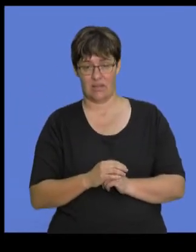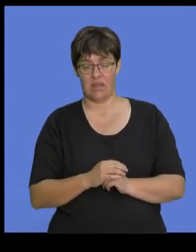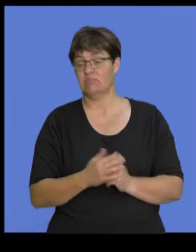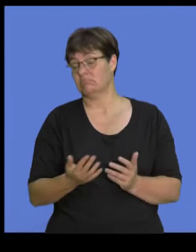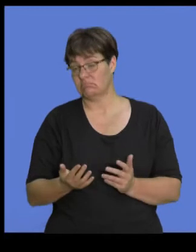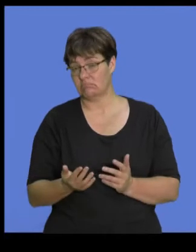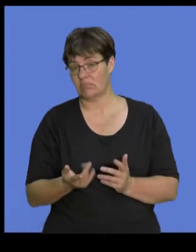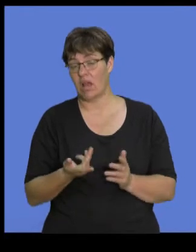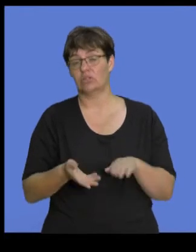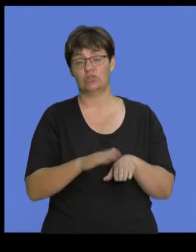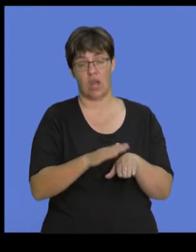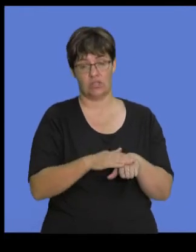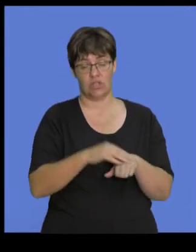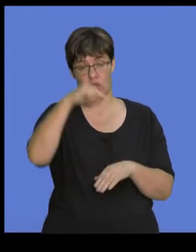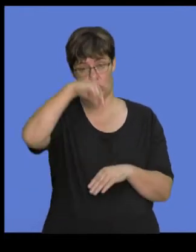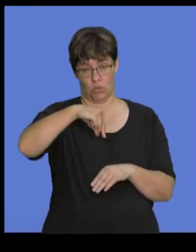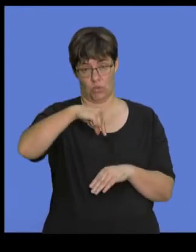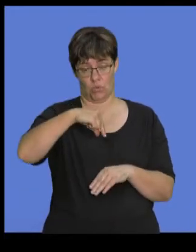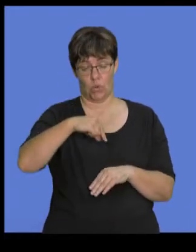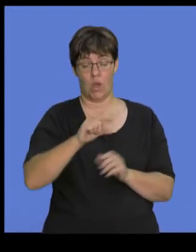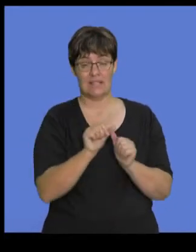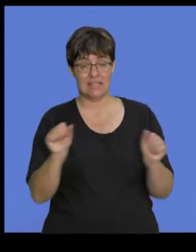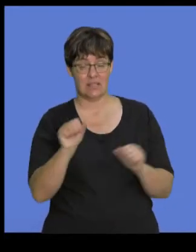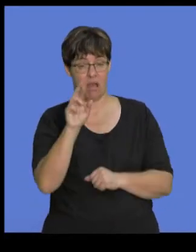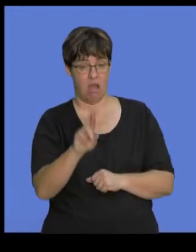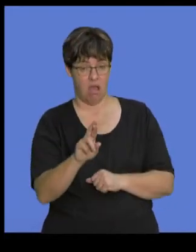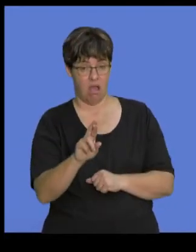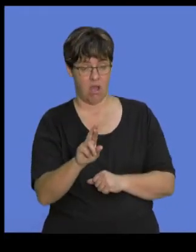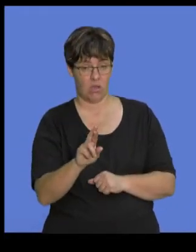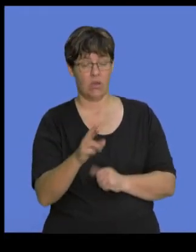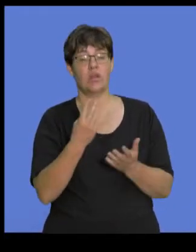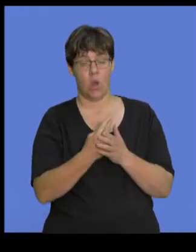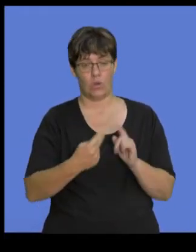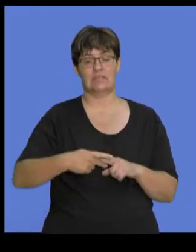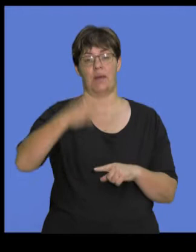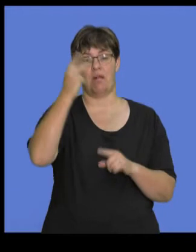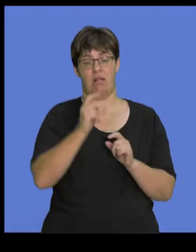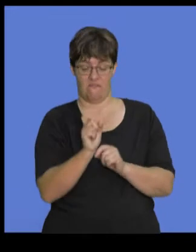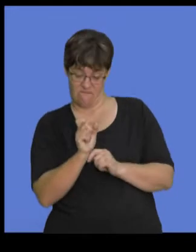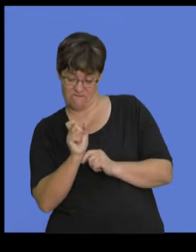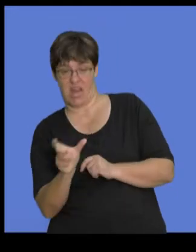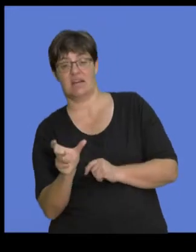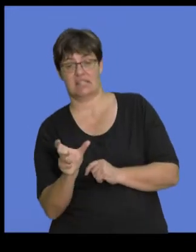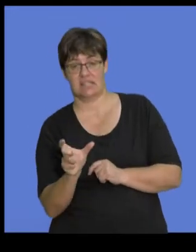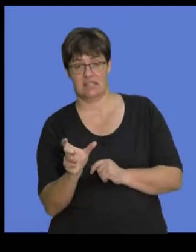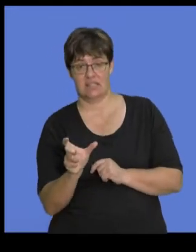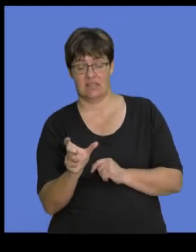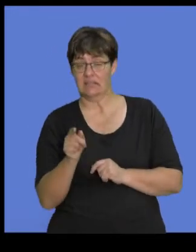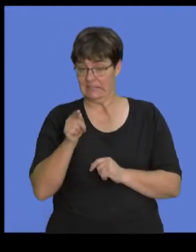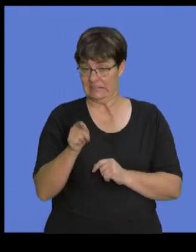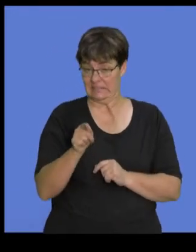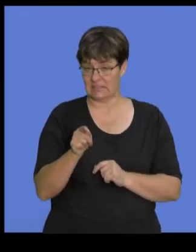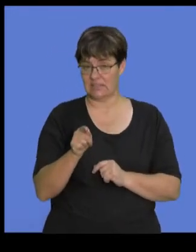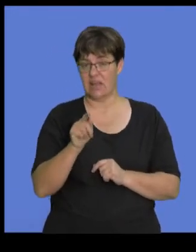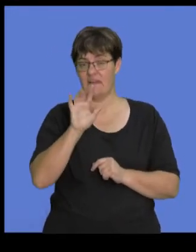the force, if the charge is Q and the distance is R, what have we done now? We have doubled the distance. So we